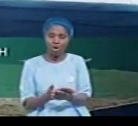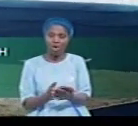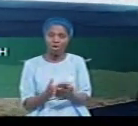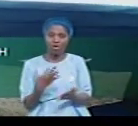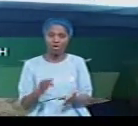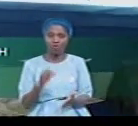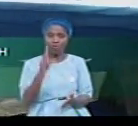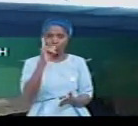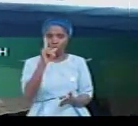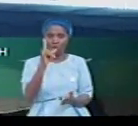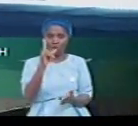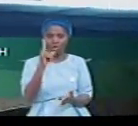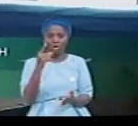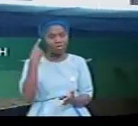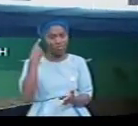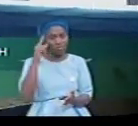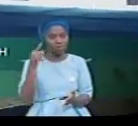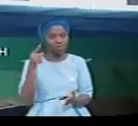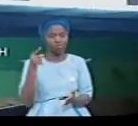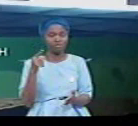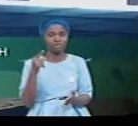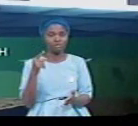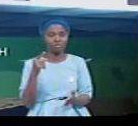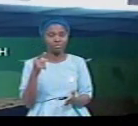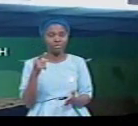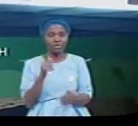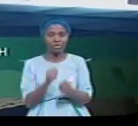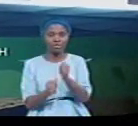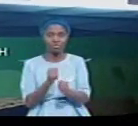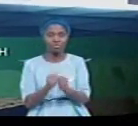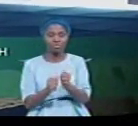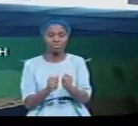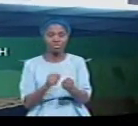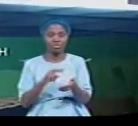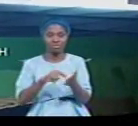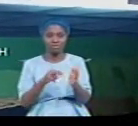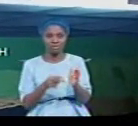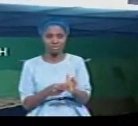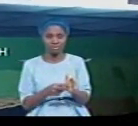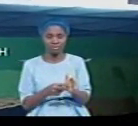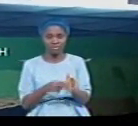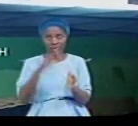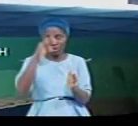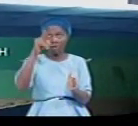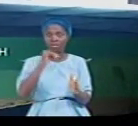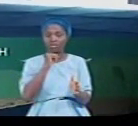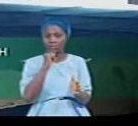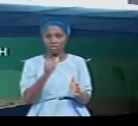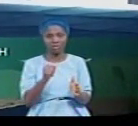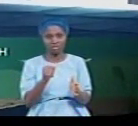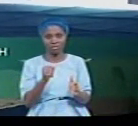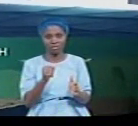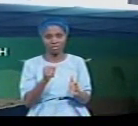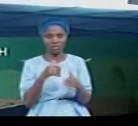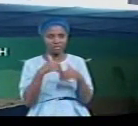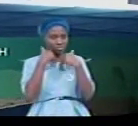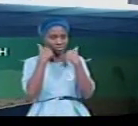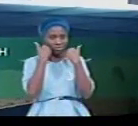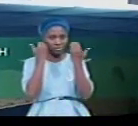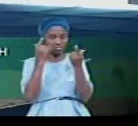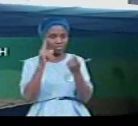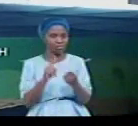are all of one. For which cause he is not ashamed to call them